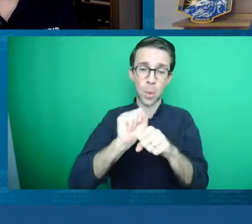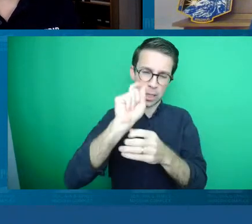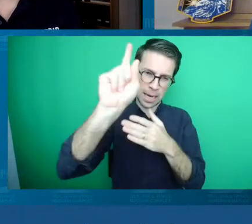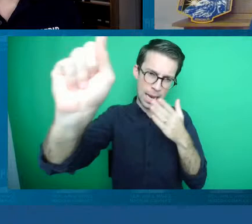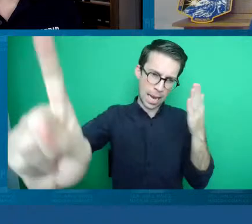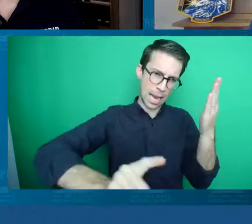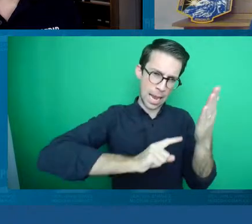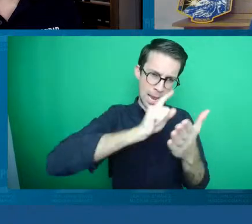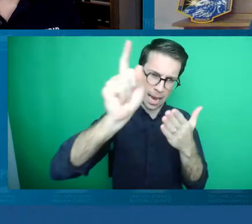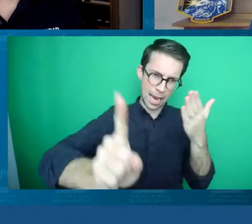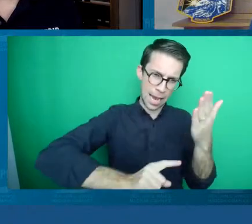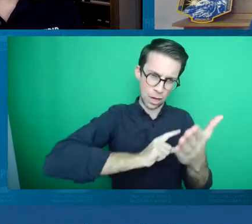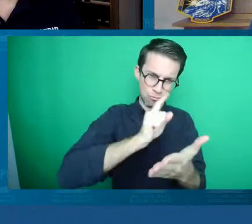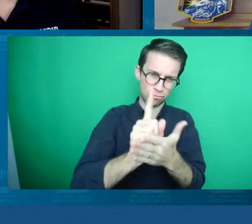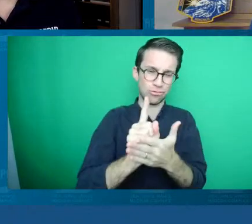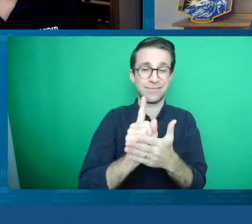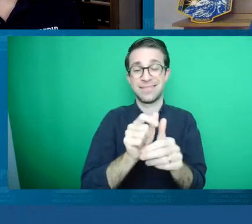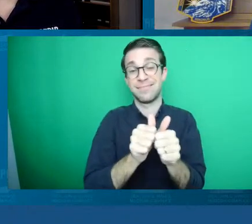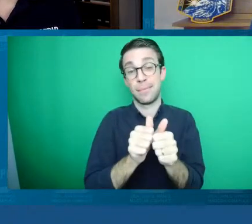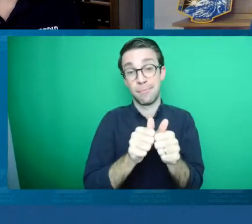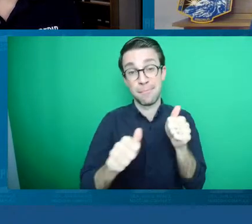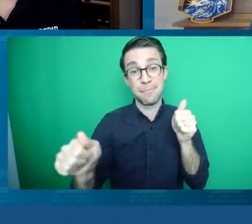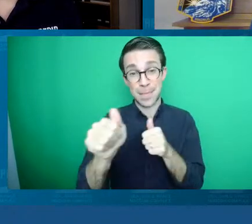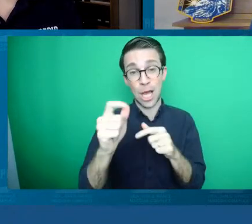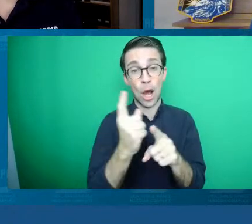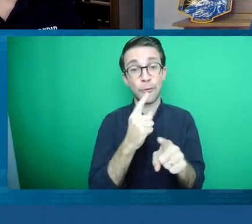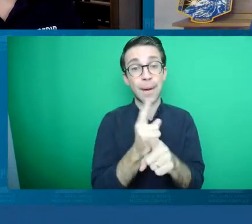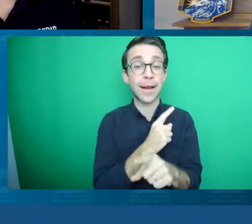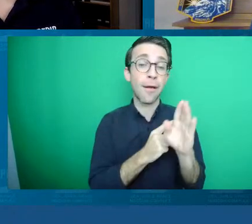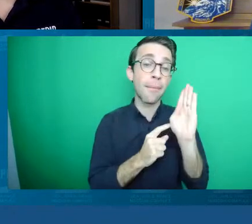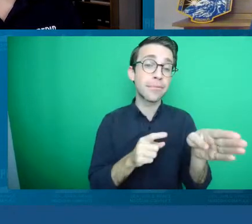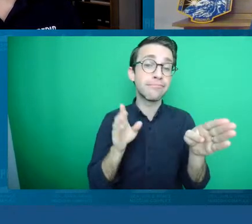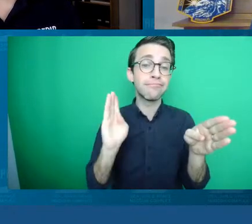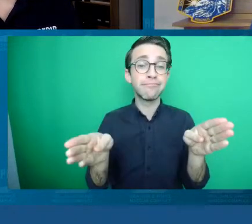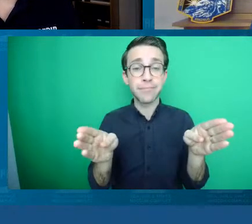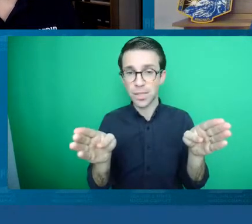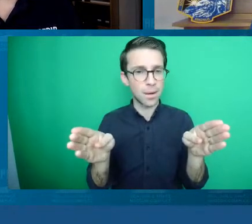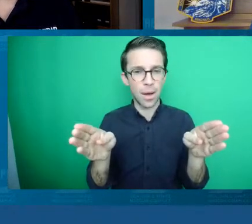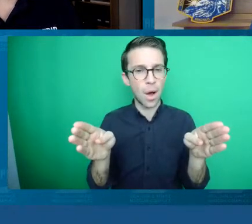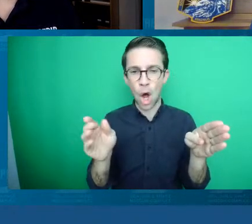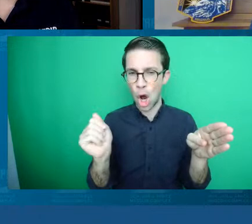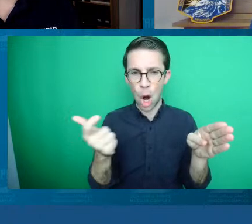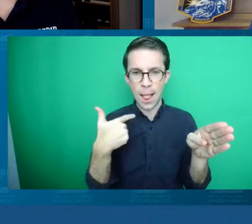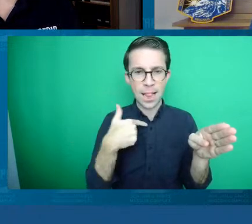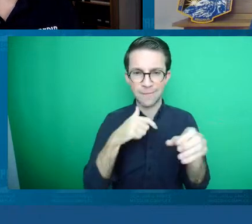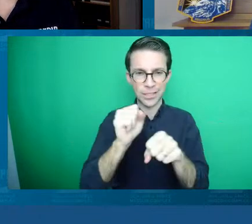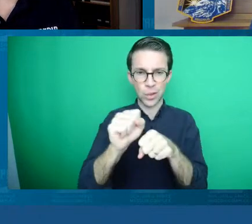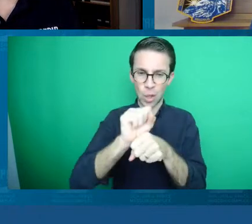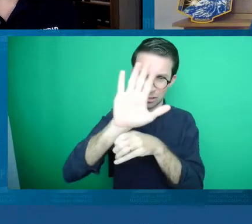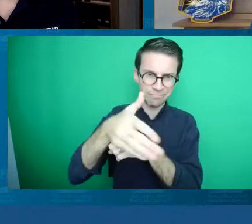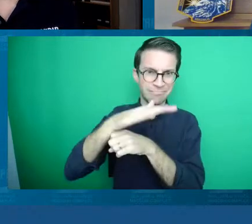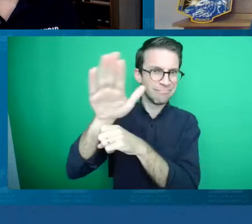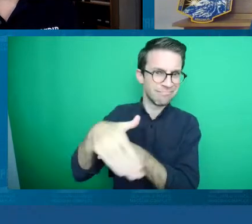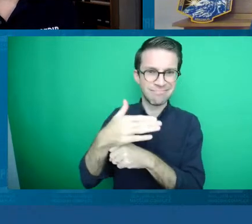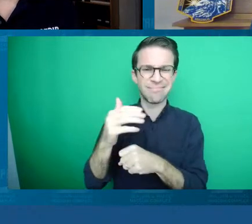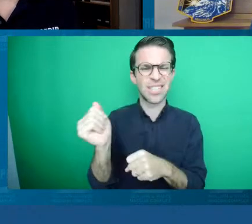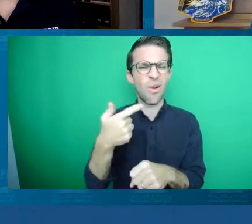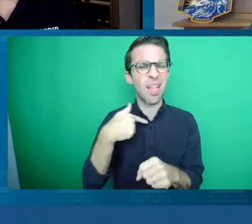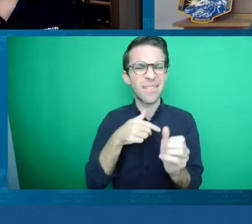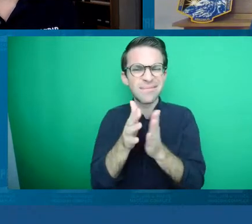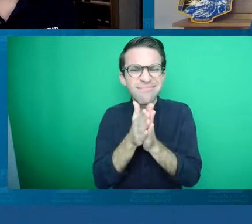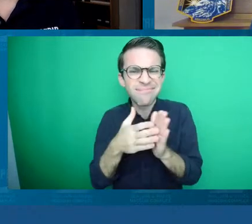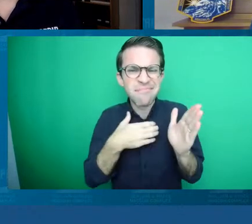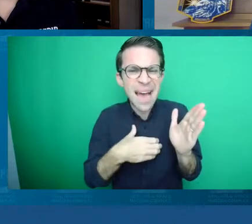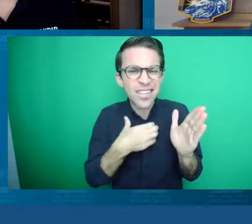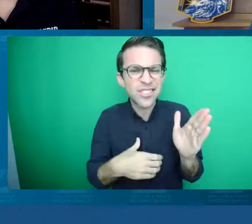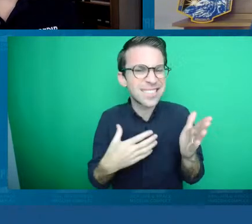in beyond their jobs, because where everybody is so passionate about what we do. And the exploration, just being a